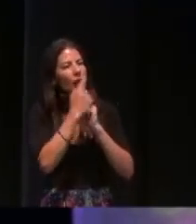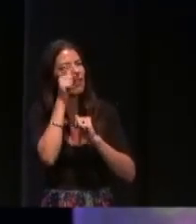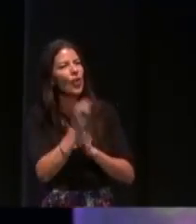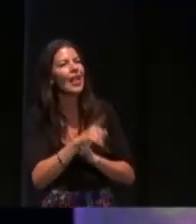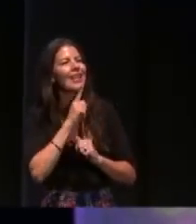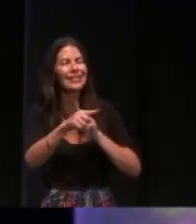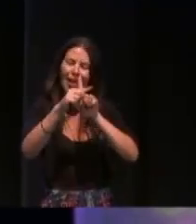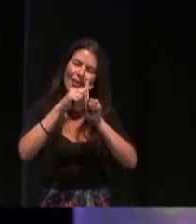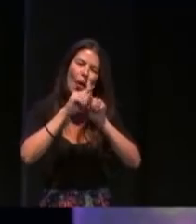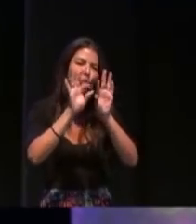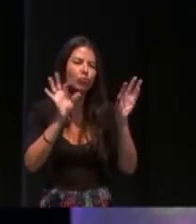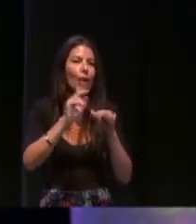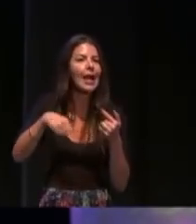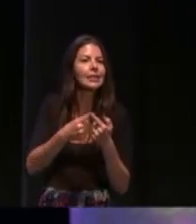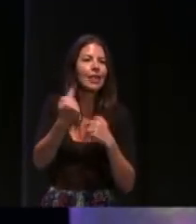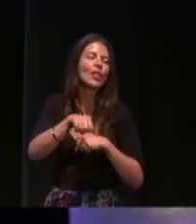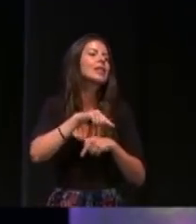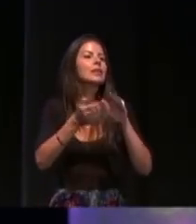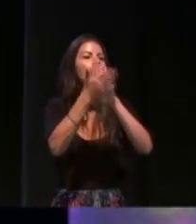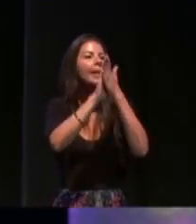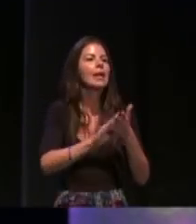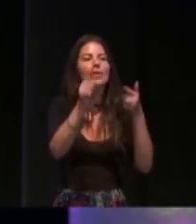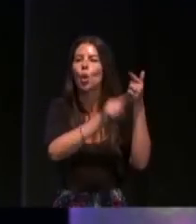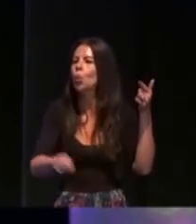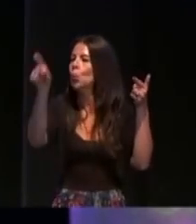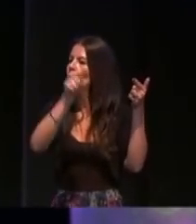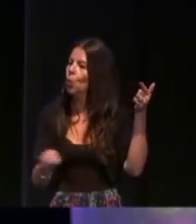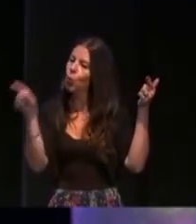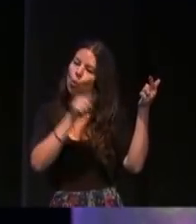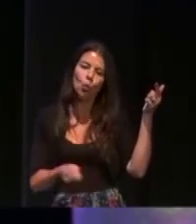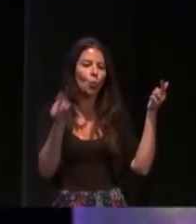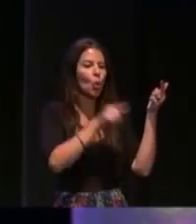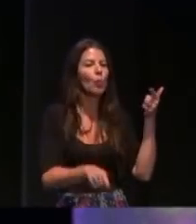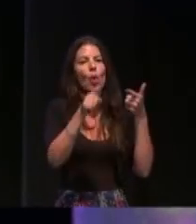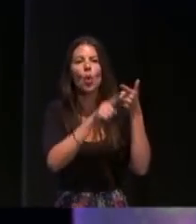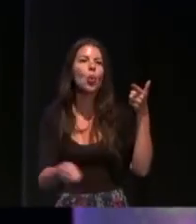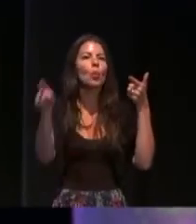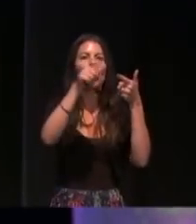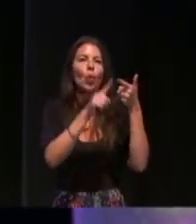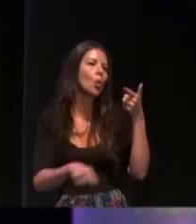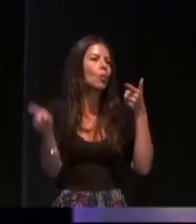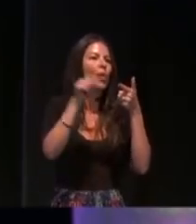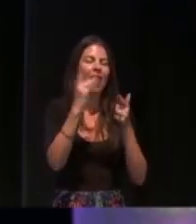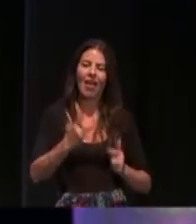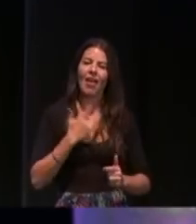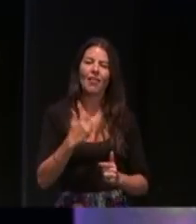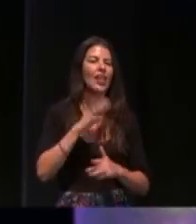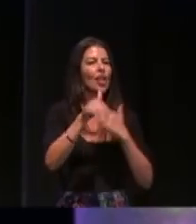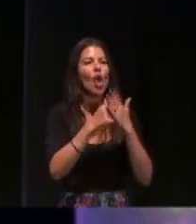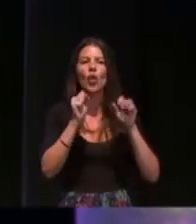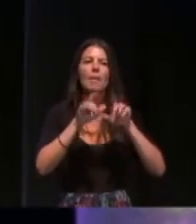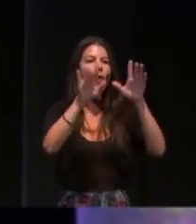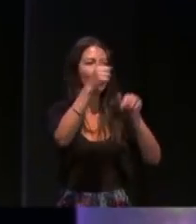Let's affirm from it until there's just this loop, a feeling tone of the miraculous that has happened in our life.